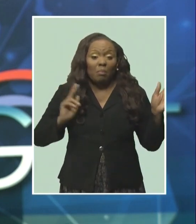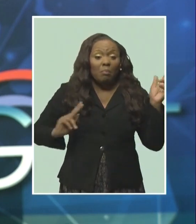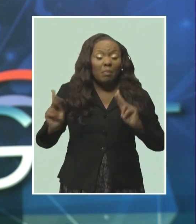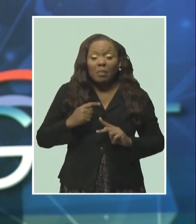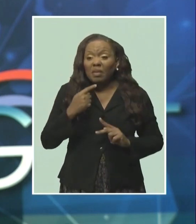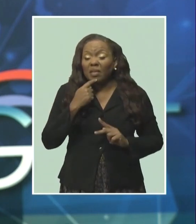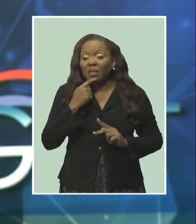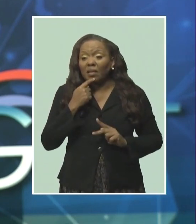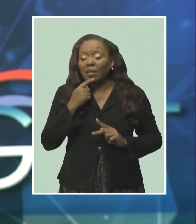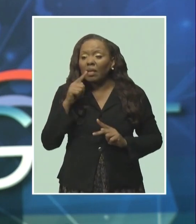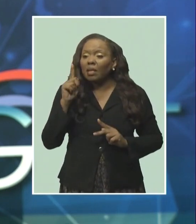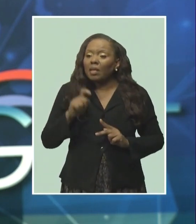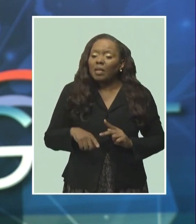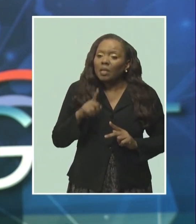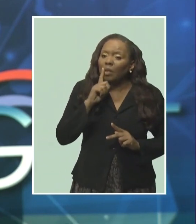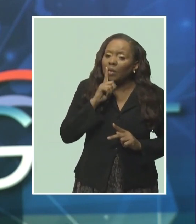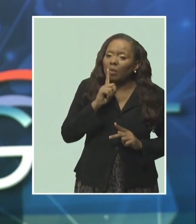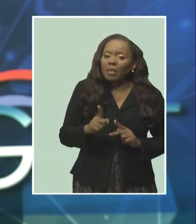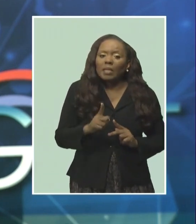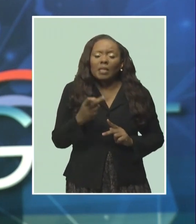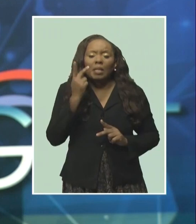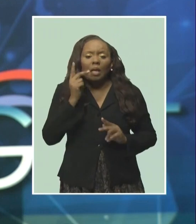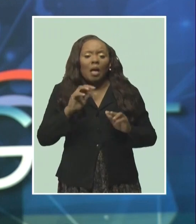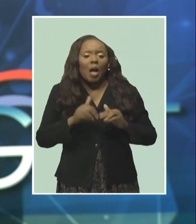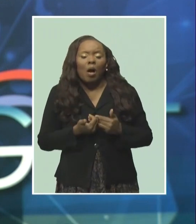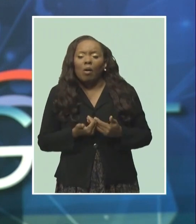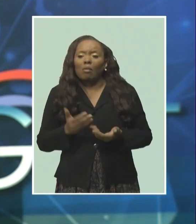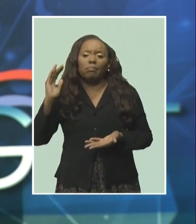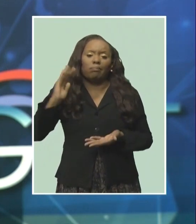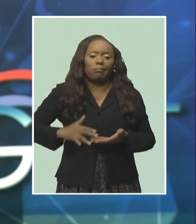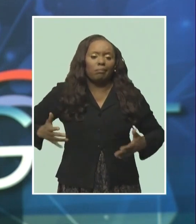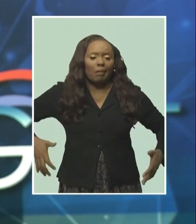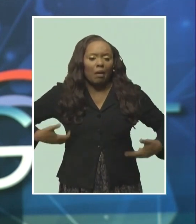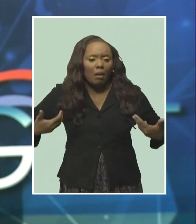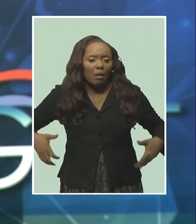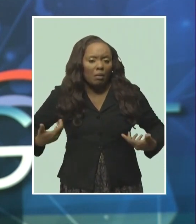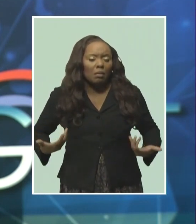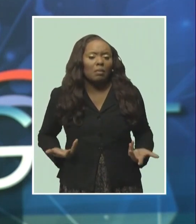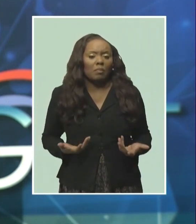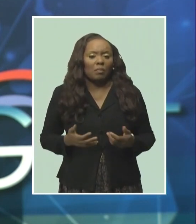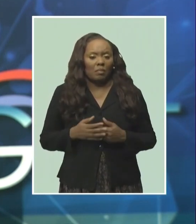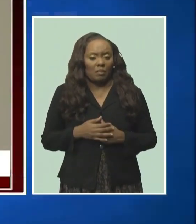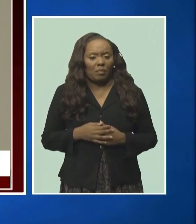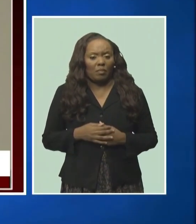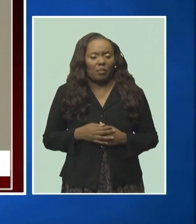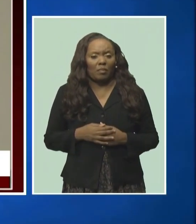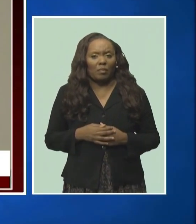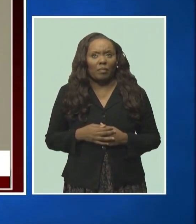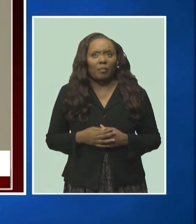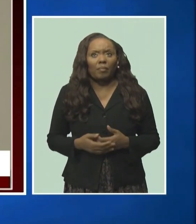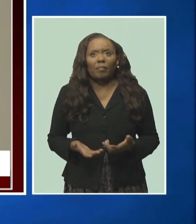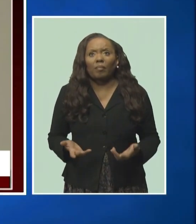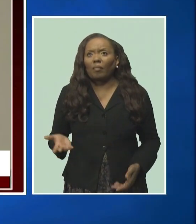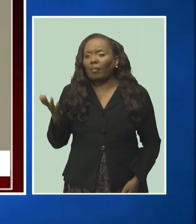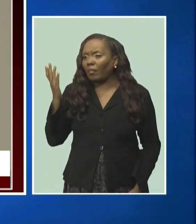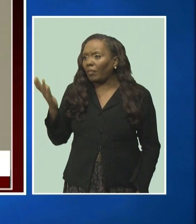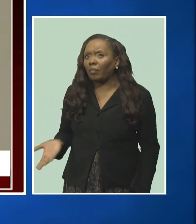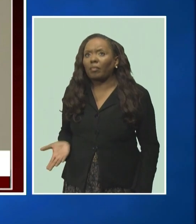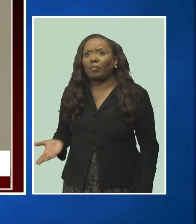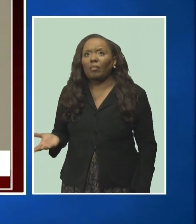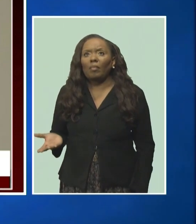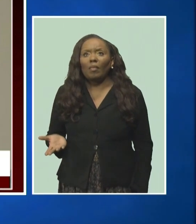opportunity to make a lot of money, okay, for the feed their families, and they're not exorbitant in